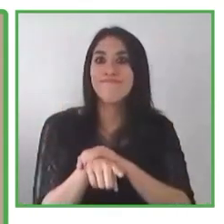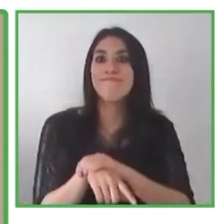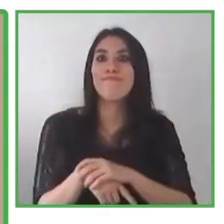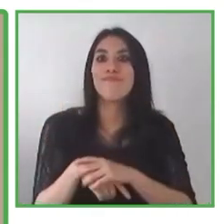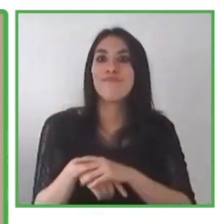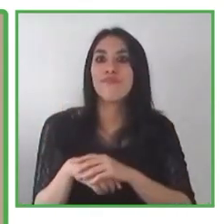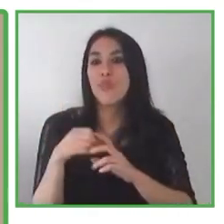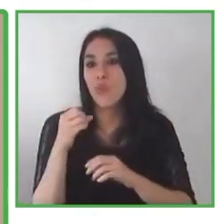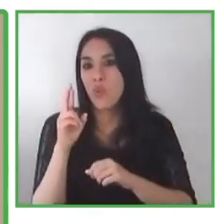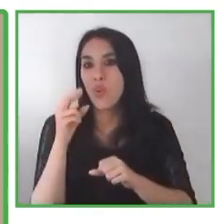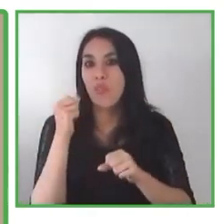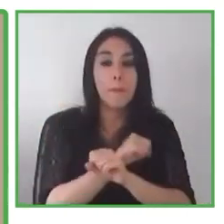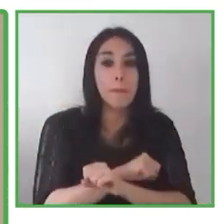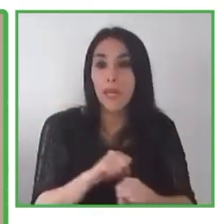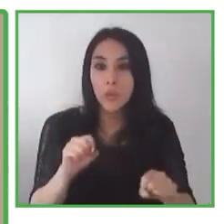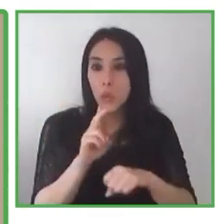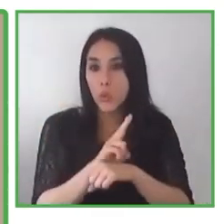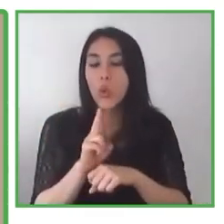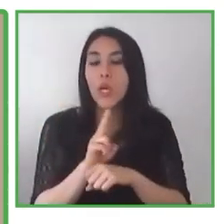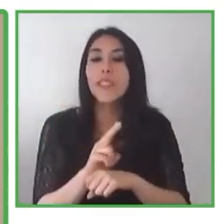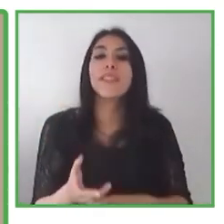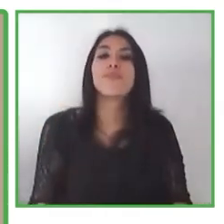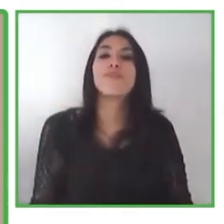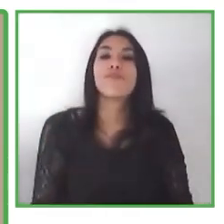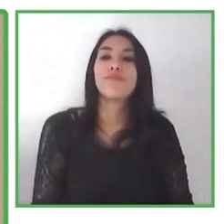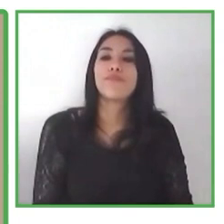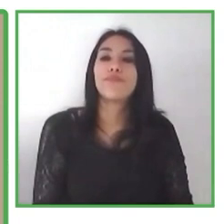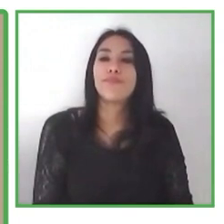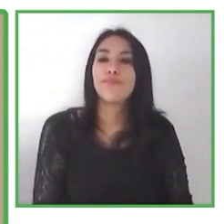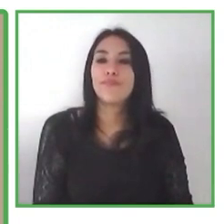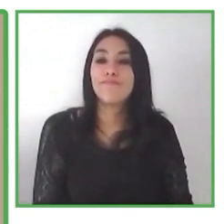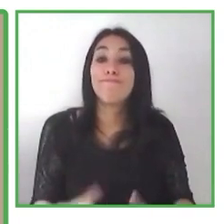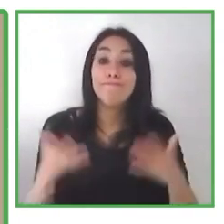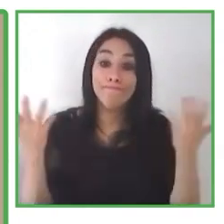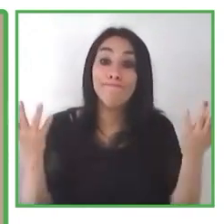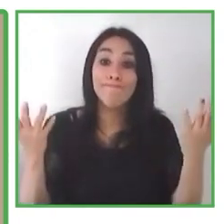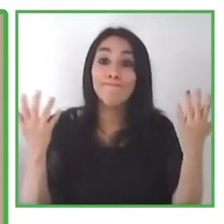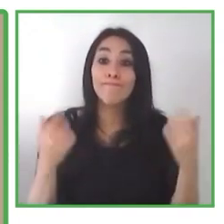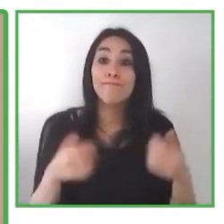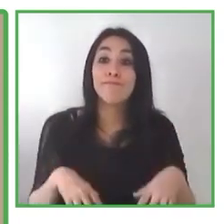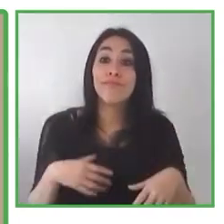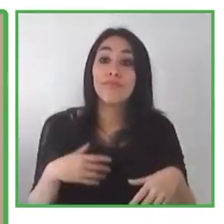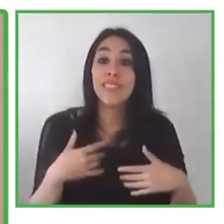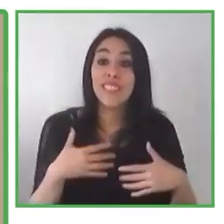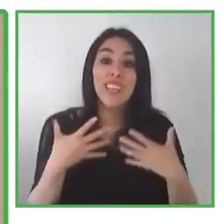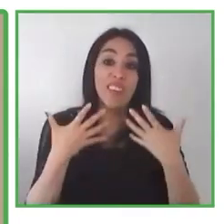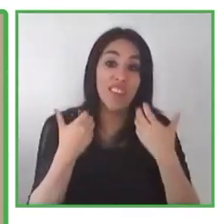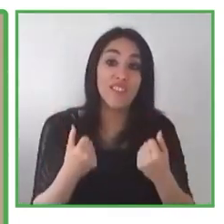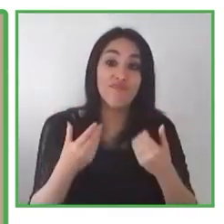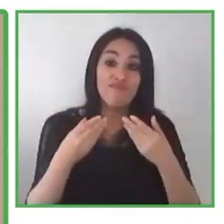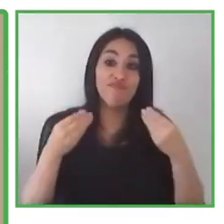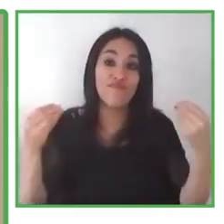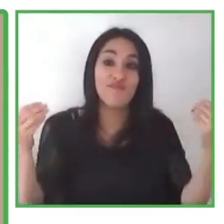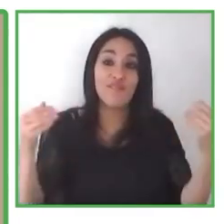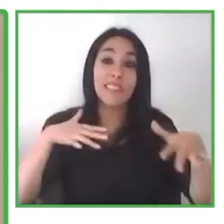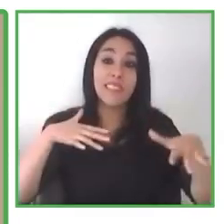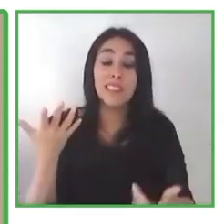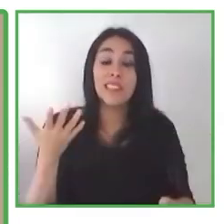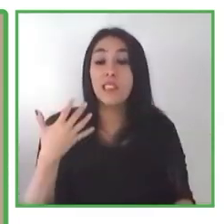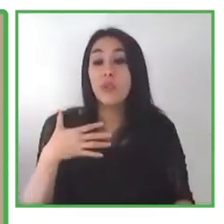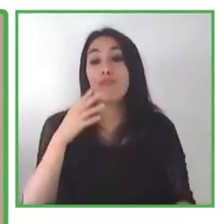accessible, that won't be possible to do. However, despite these challenges, there